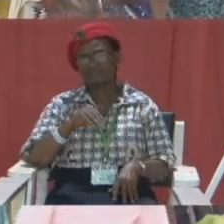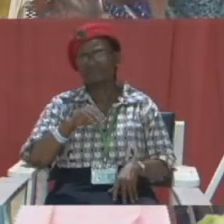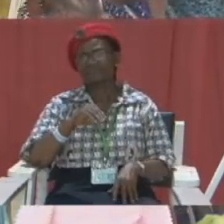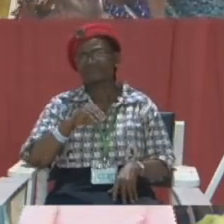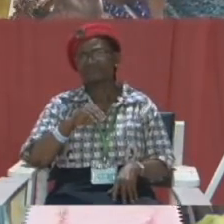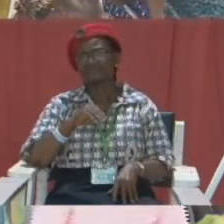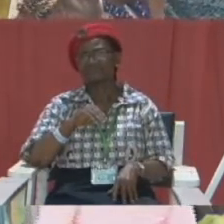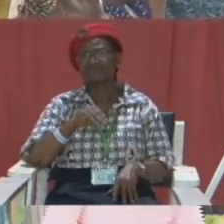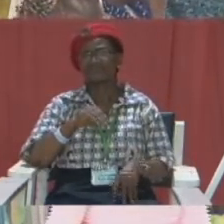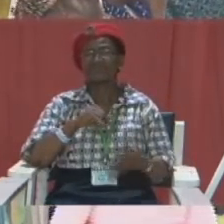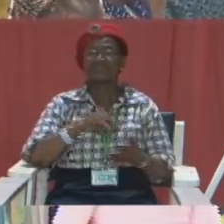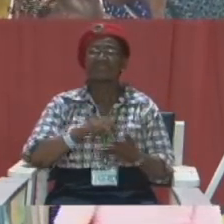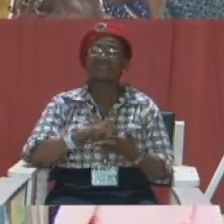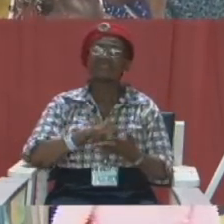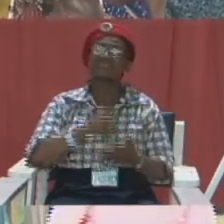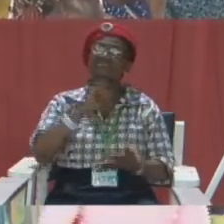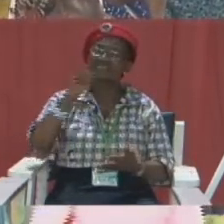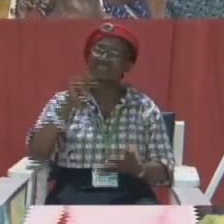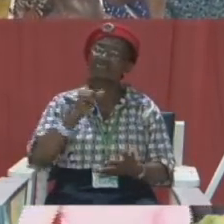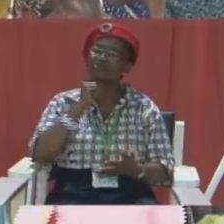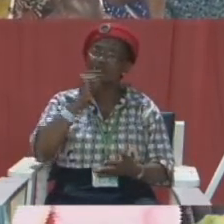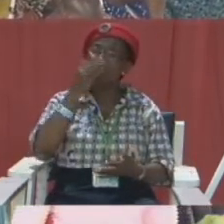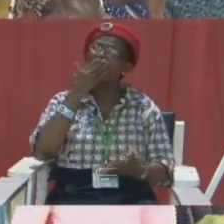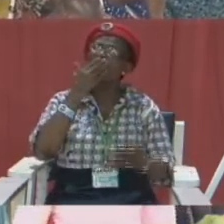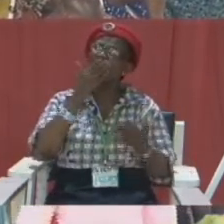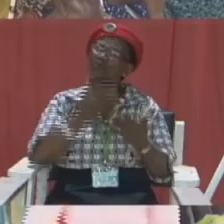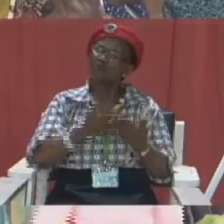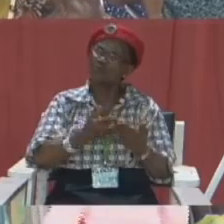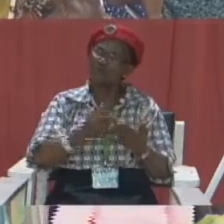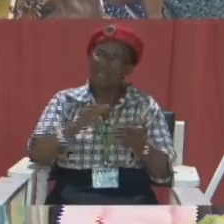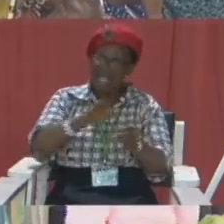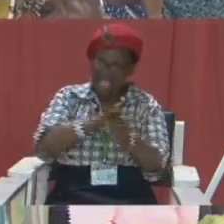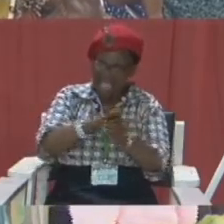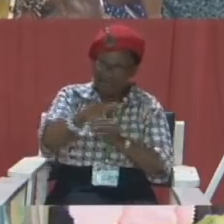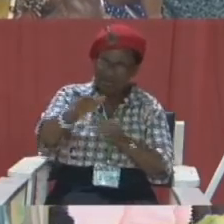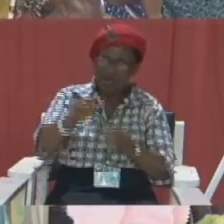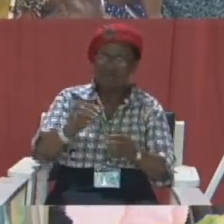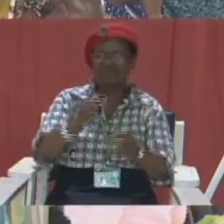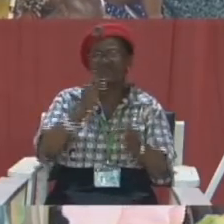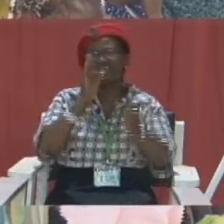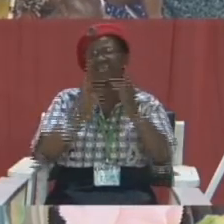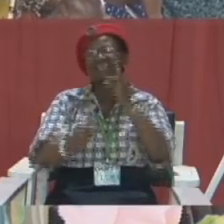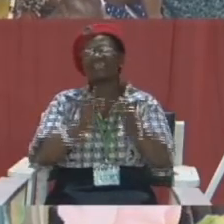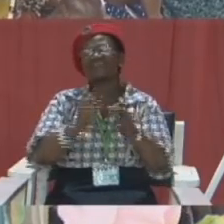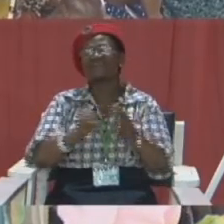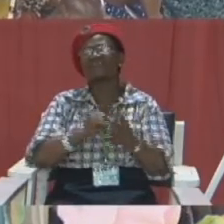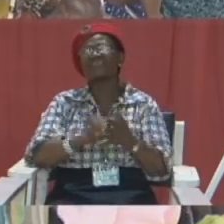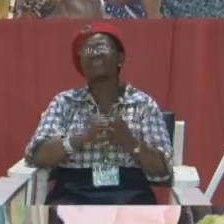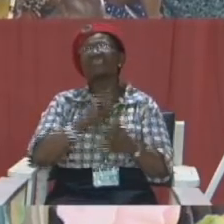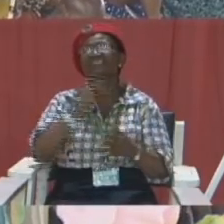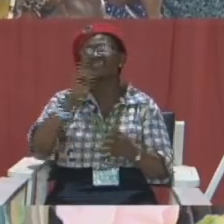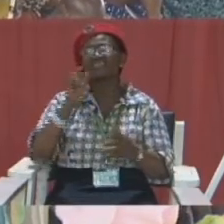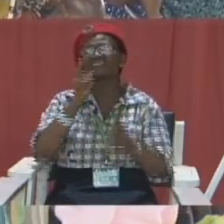It's not good enough if it is temporary. Koda to to ba je pe ayo lere fe